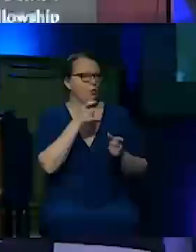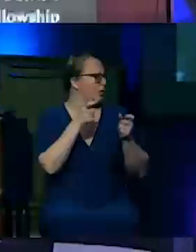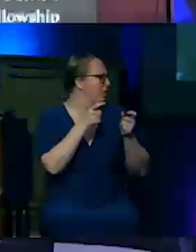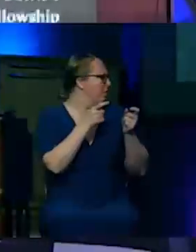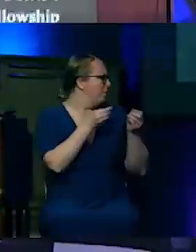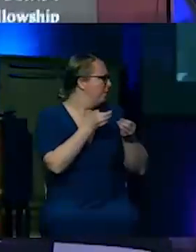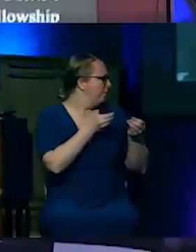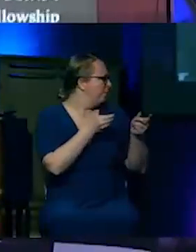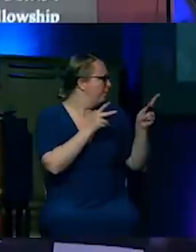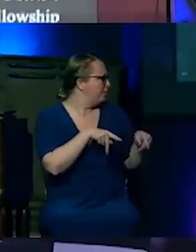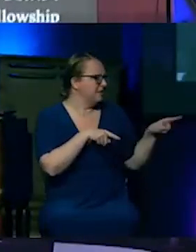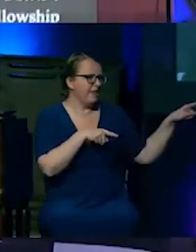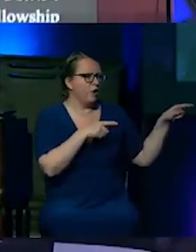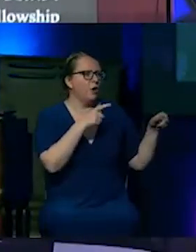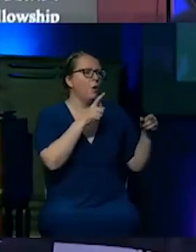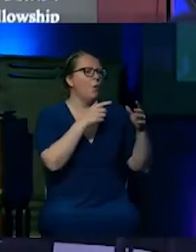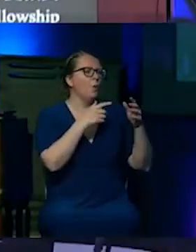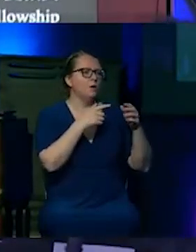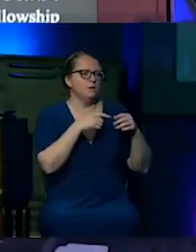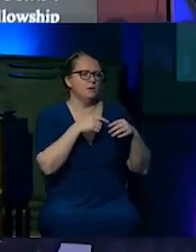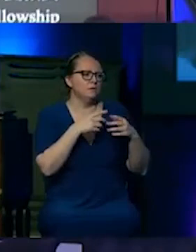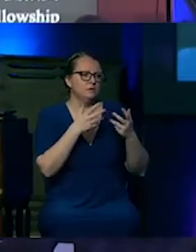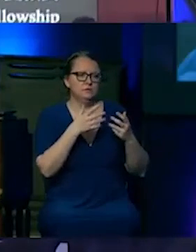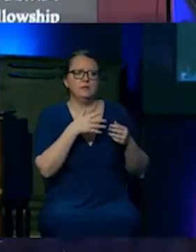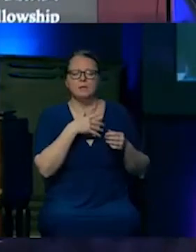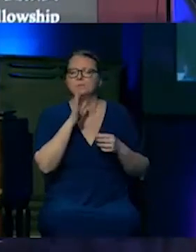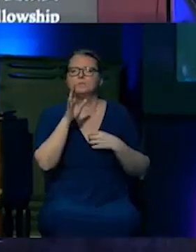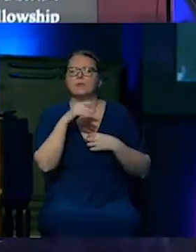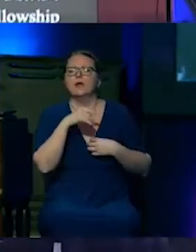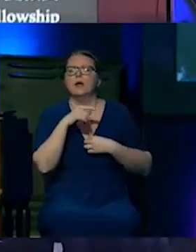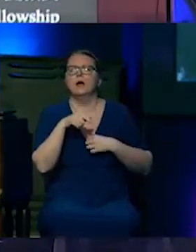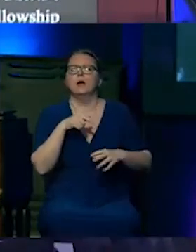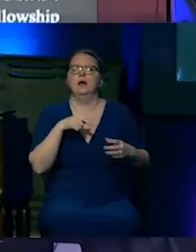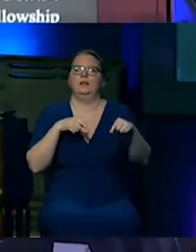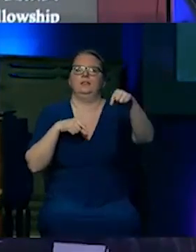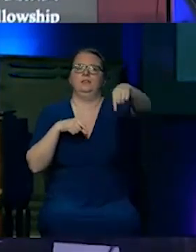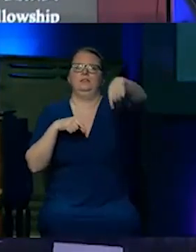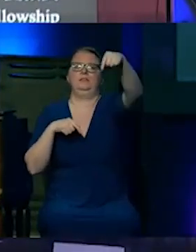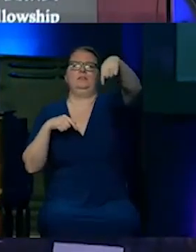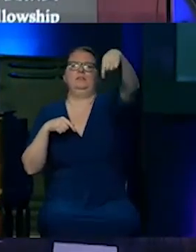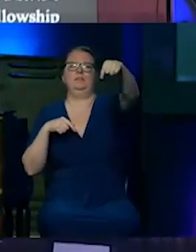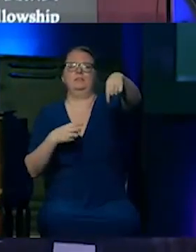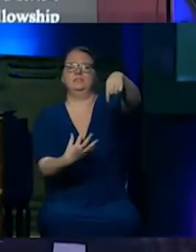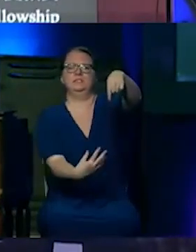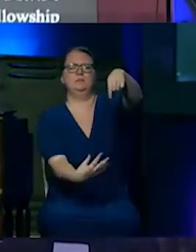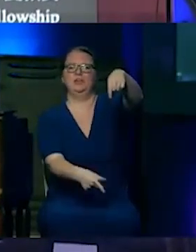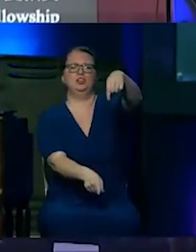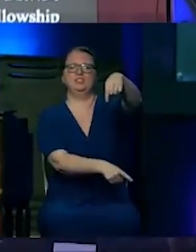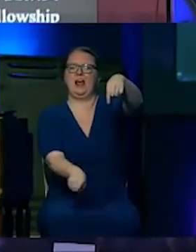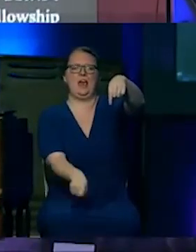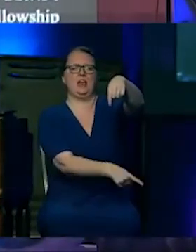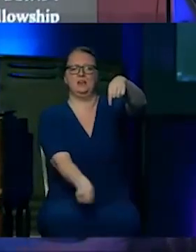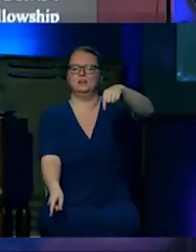This is the hermeneutics of the body, trauma, healing, and embodiment in scripture and in worship. Thank you all for coming today.